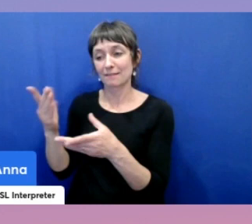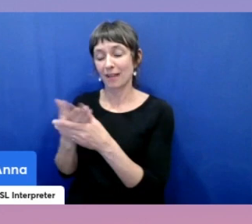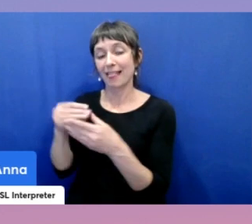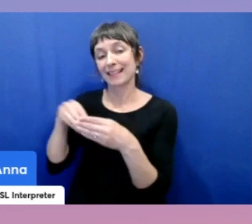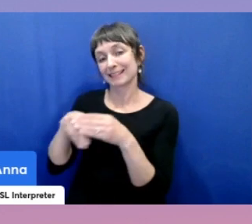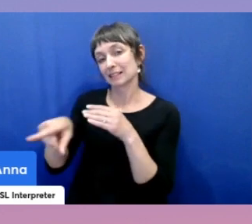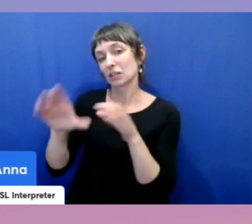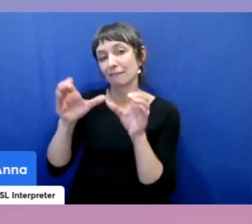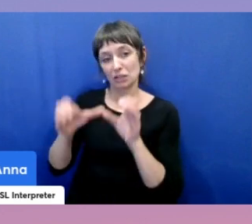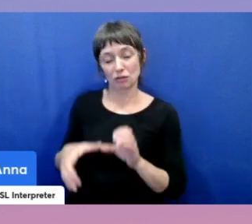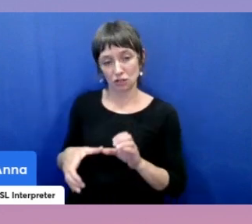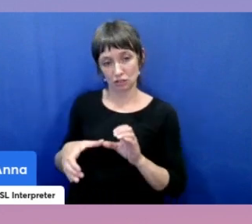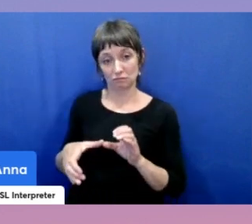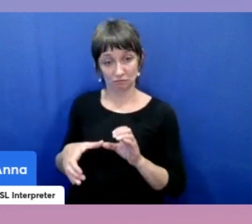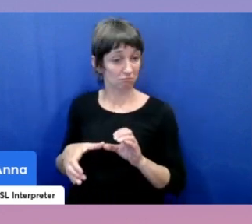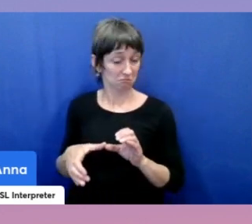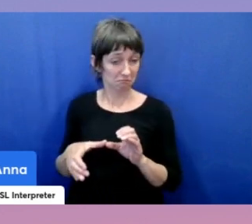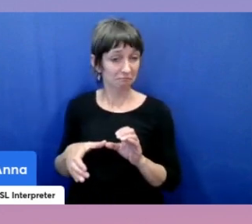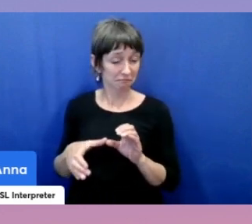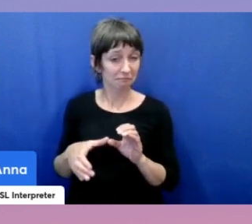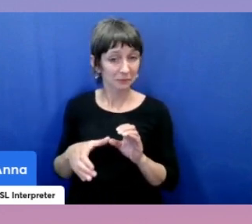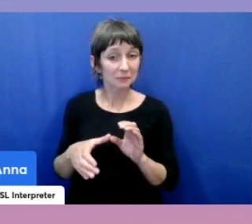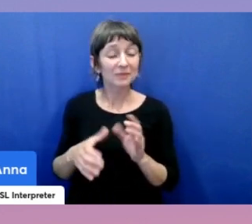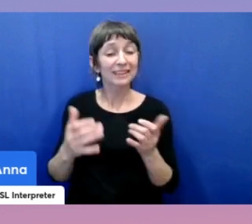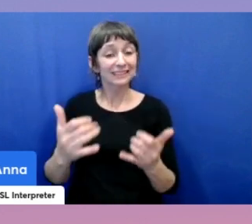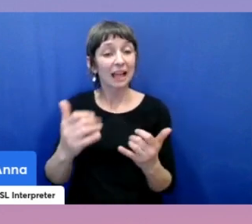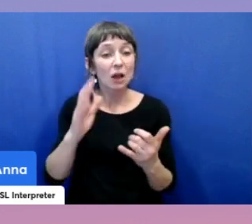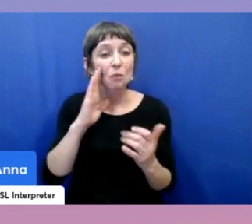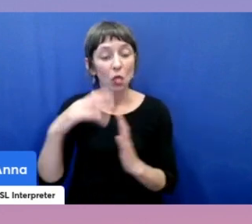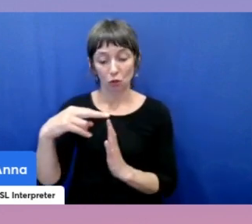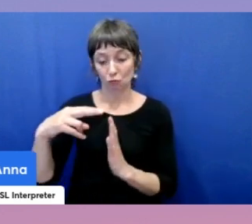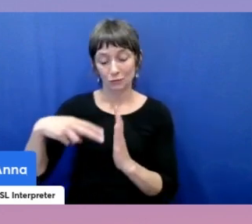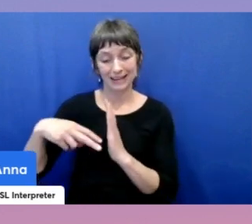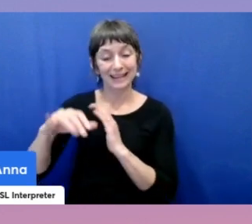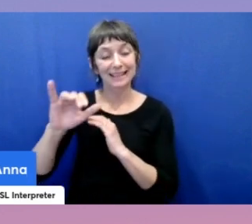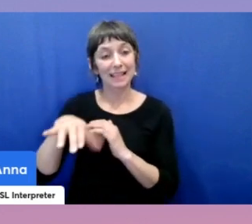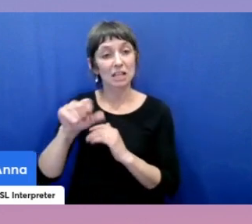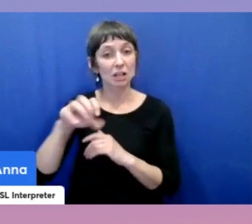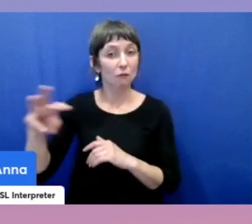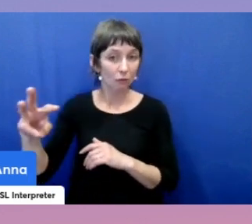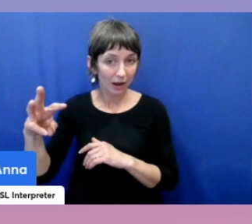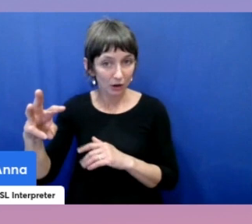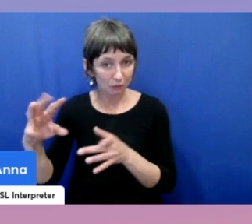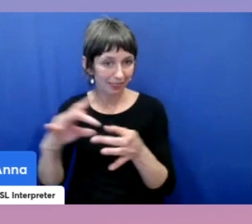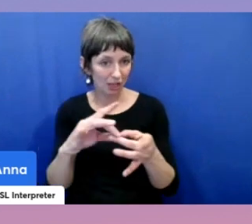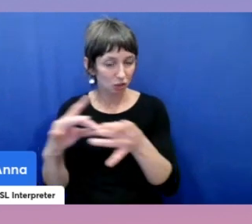configuration. All right, GB will read the software relationship,